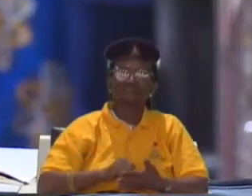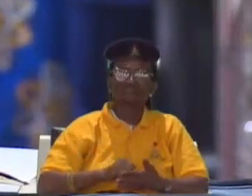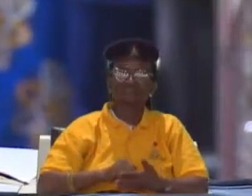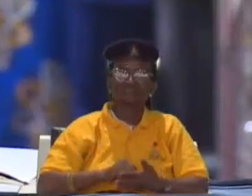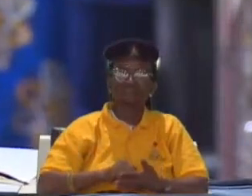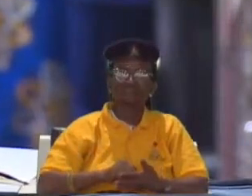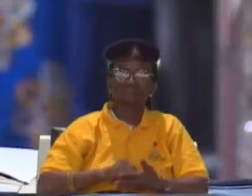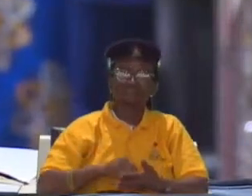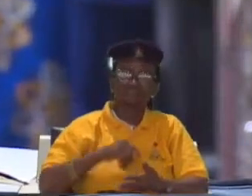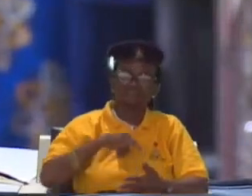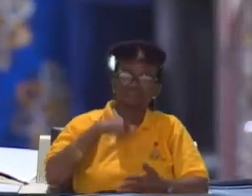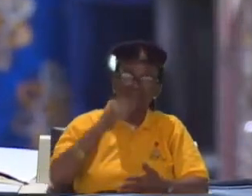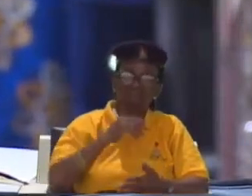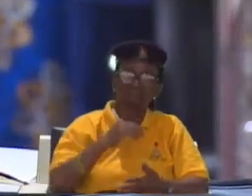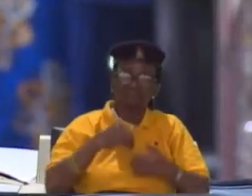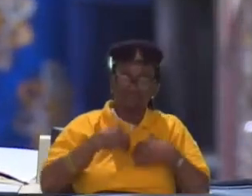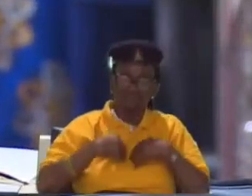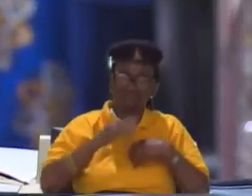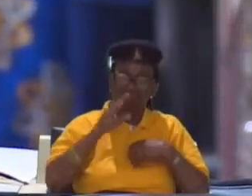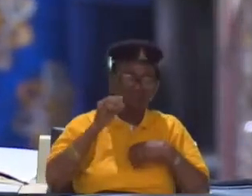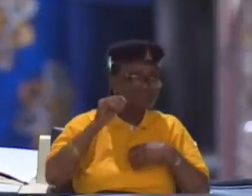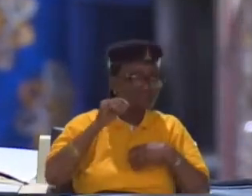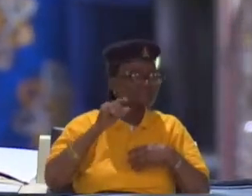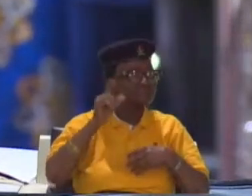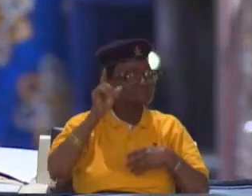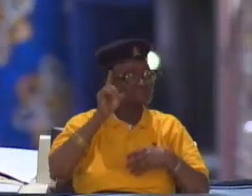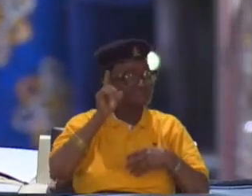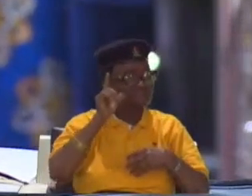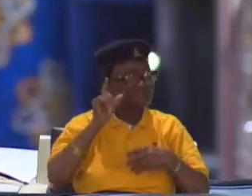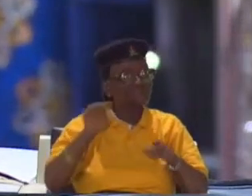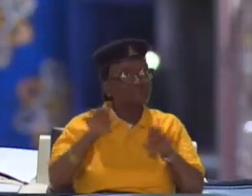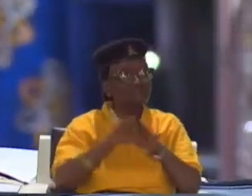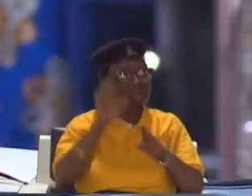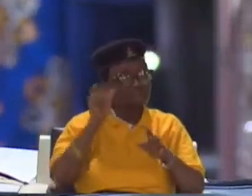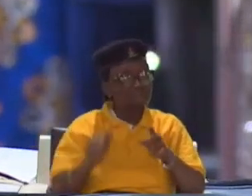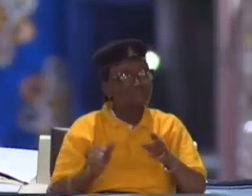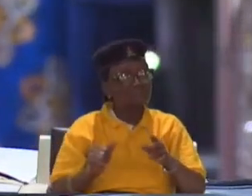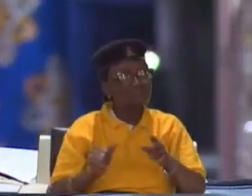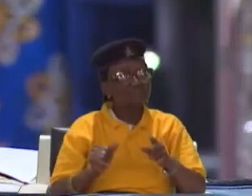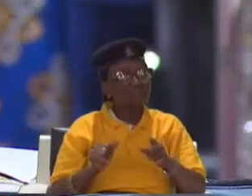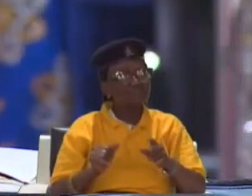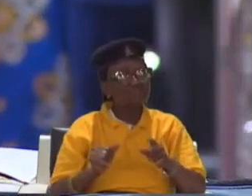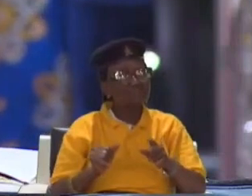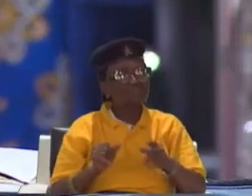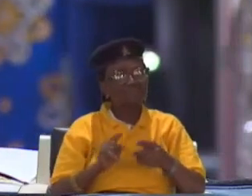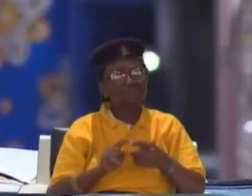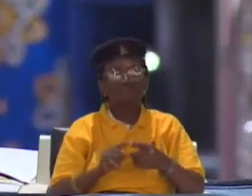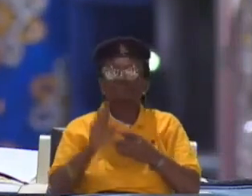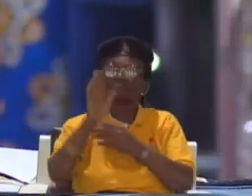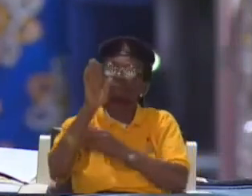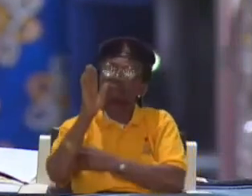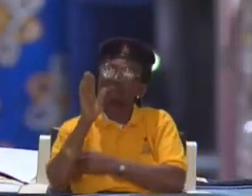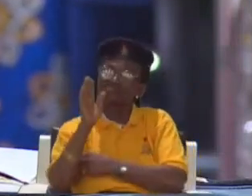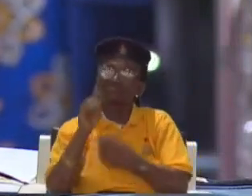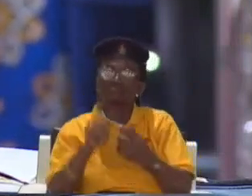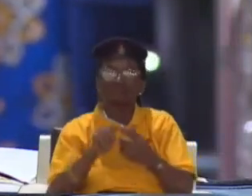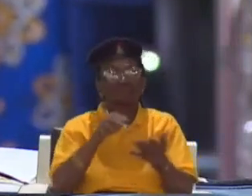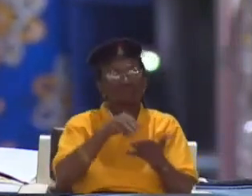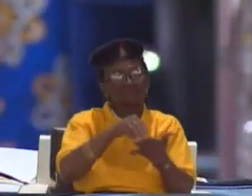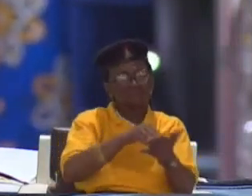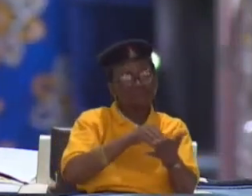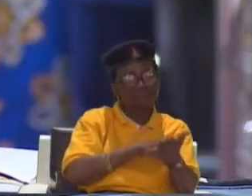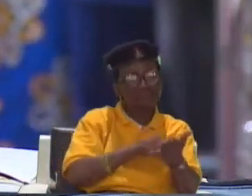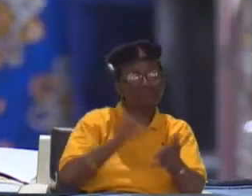Who have been listening closely, waiting for God to mention your case. To tin te ti beleje, wo pe ki Olorun